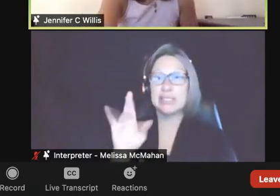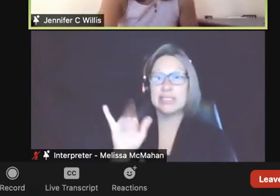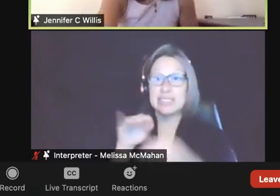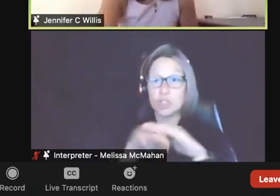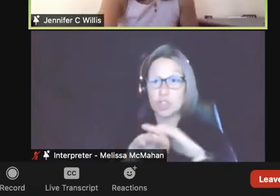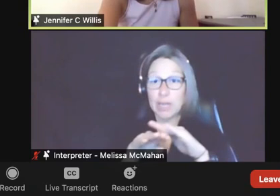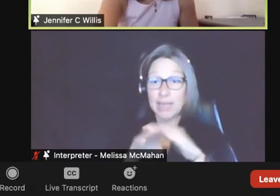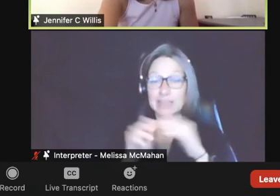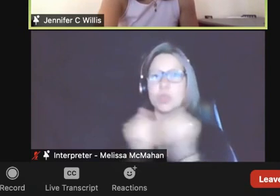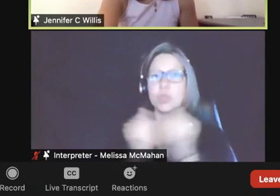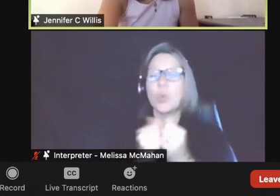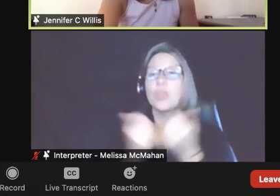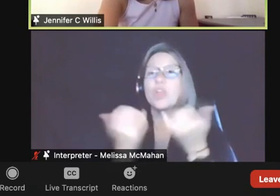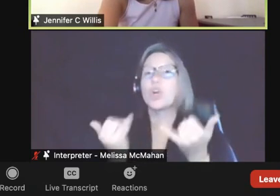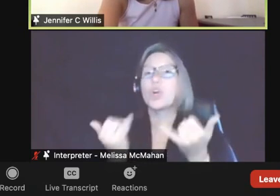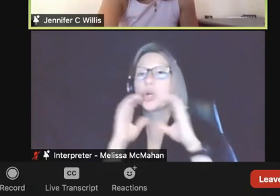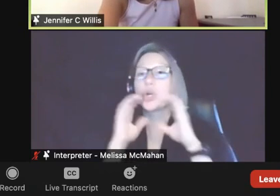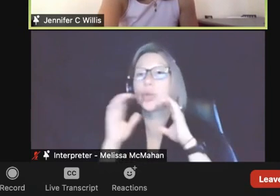access.